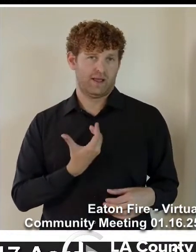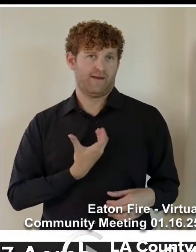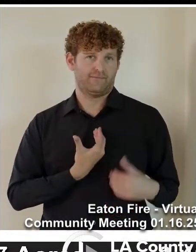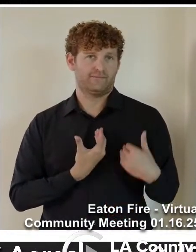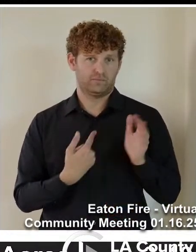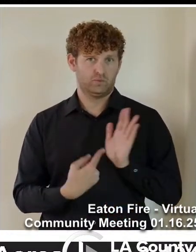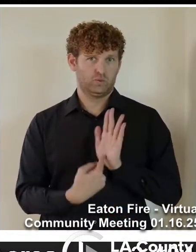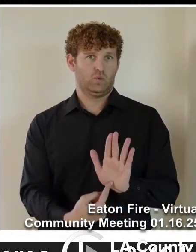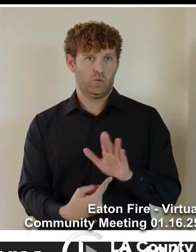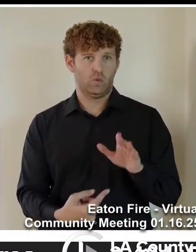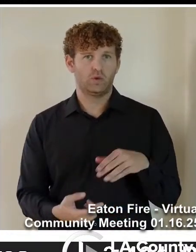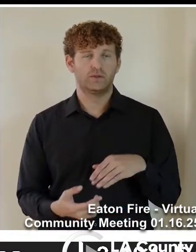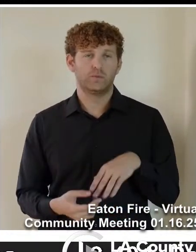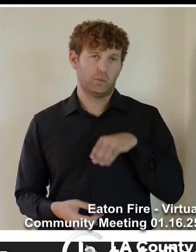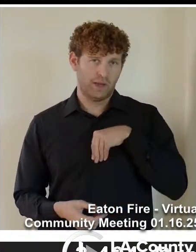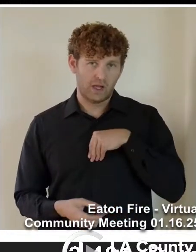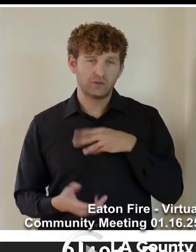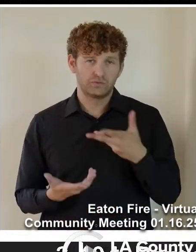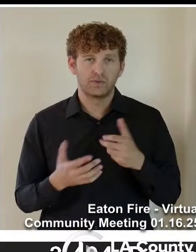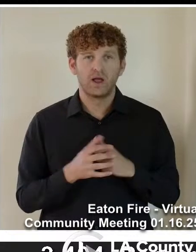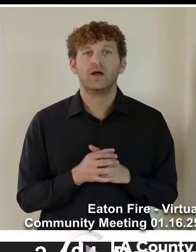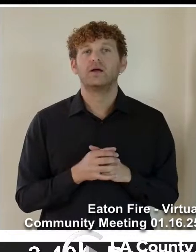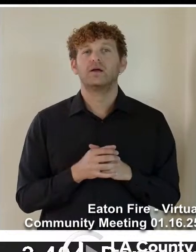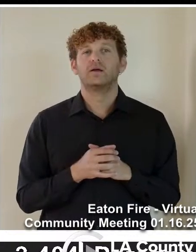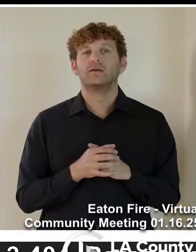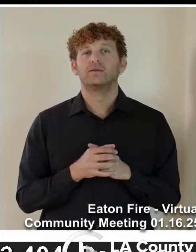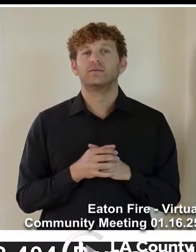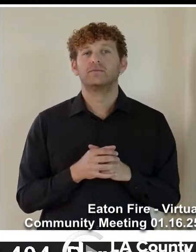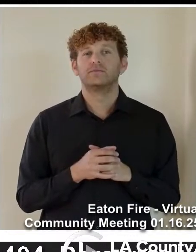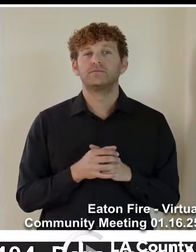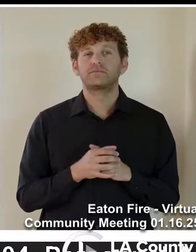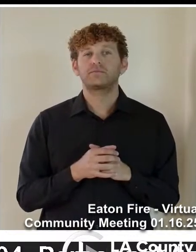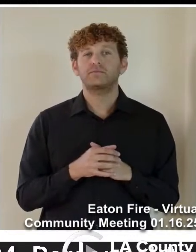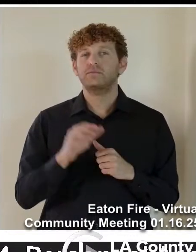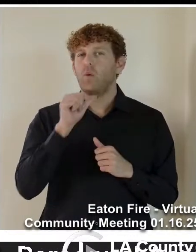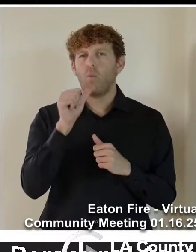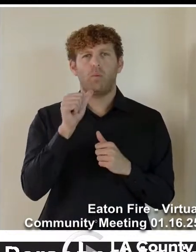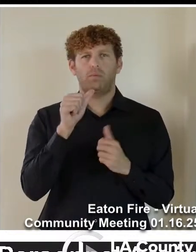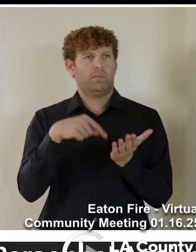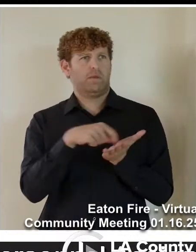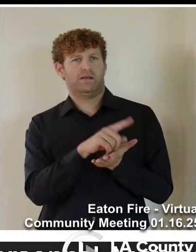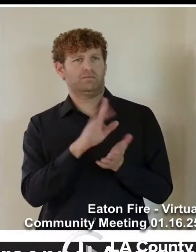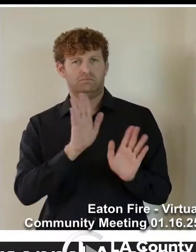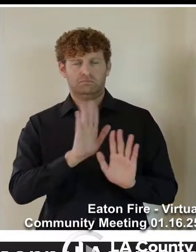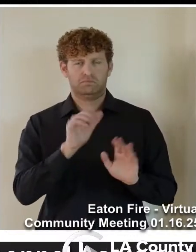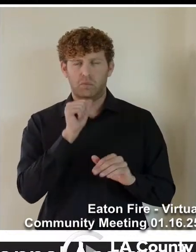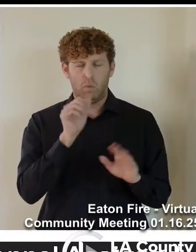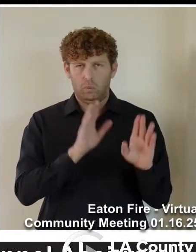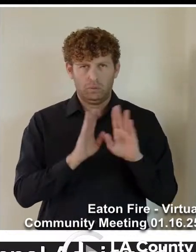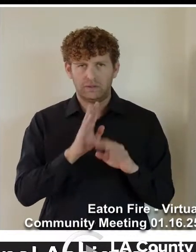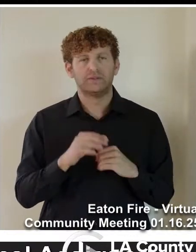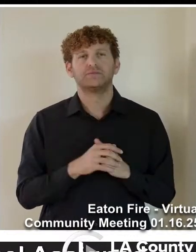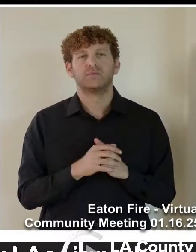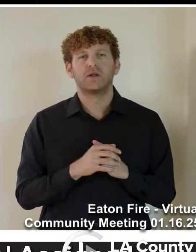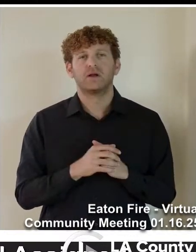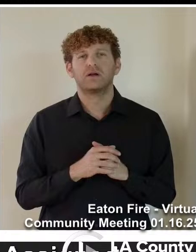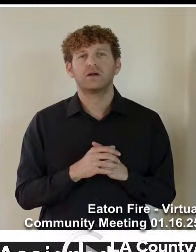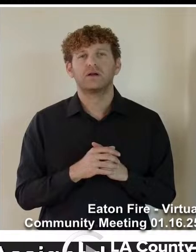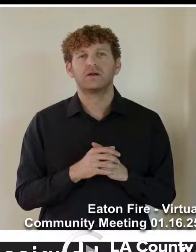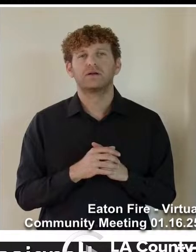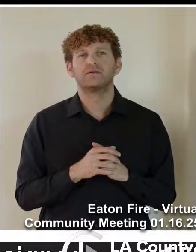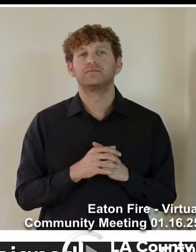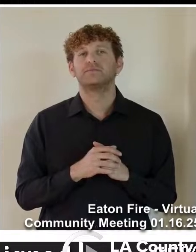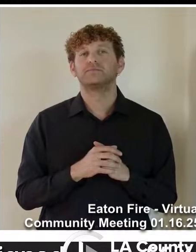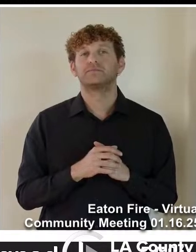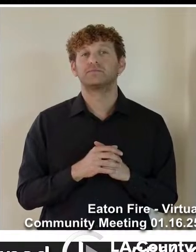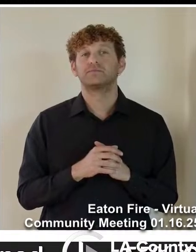for payments during home visits. SoCal Gas customers who have had their natural gas service temporarily turned off for safety